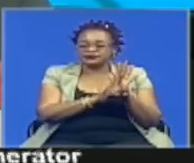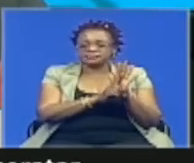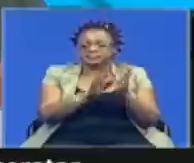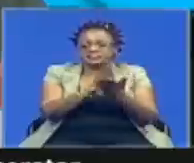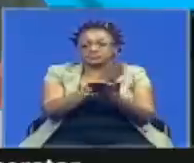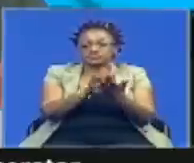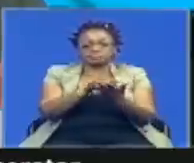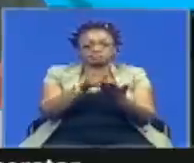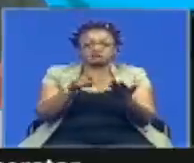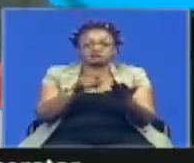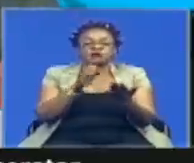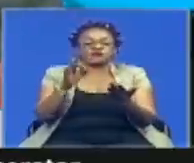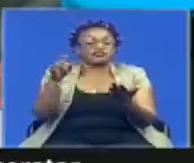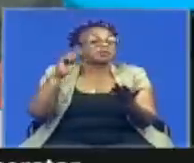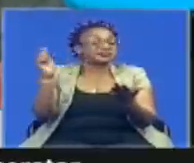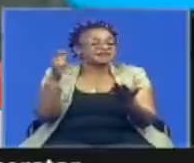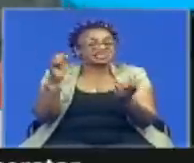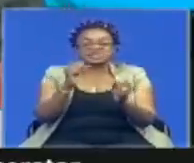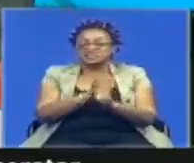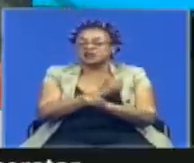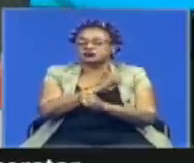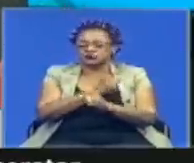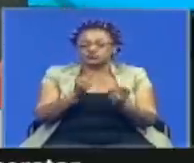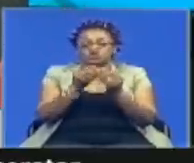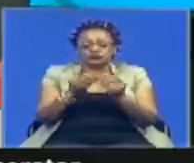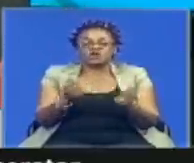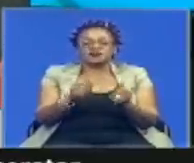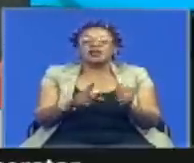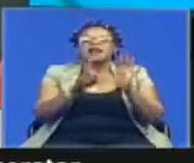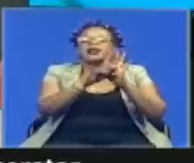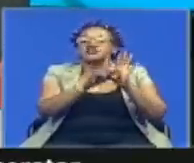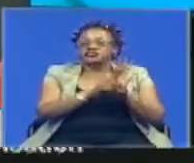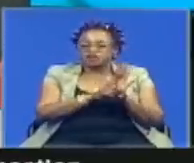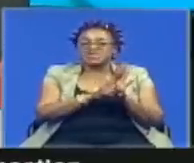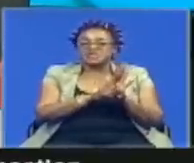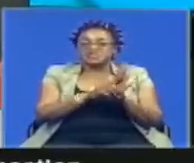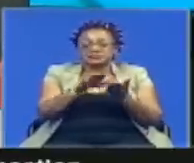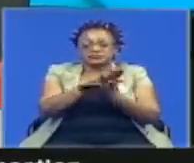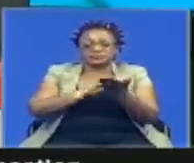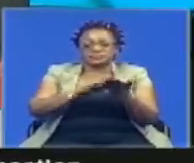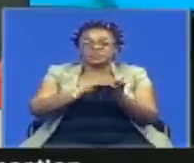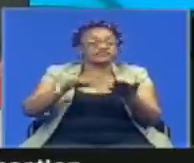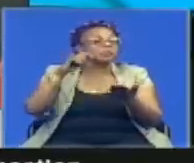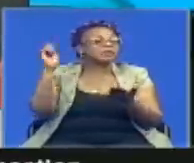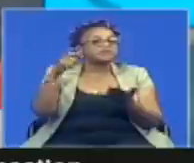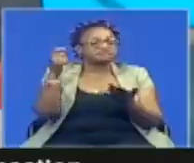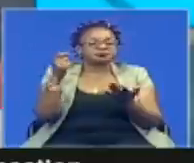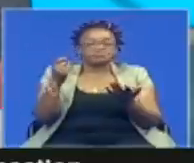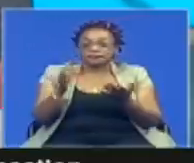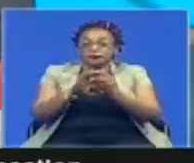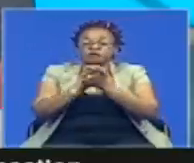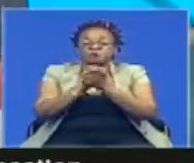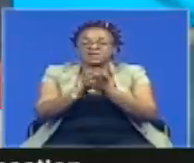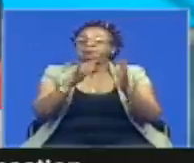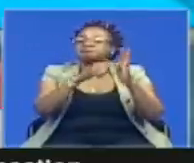section of the presidency. It does not solve the legitimacy section of the president's election. And Jubilee has been very keen to point out